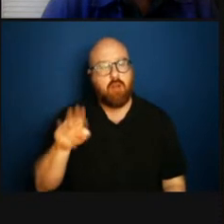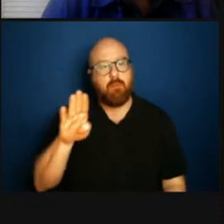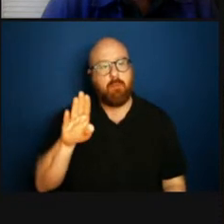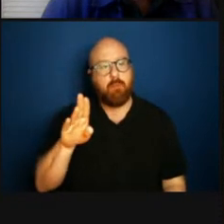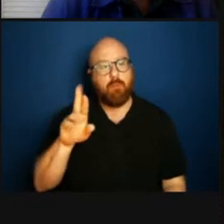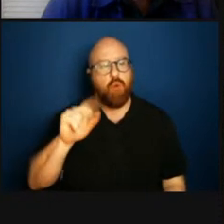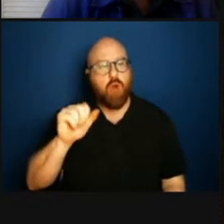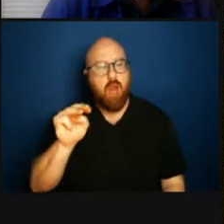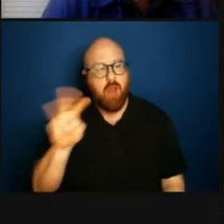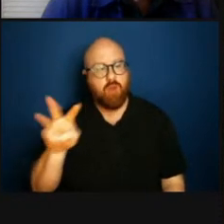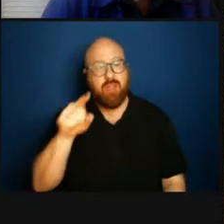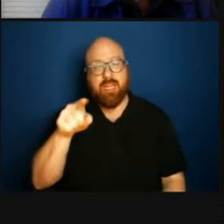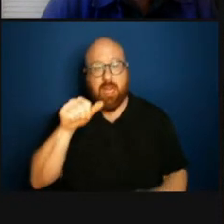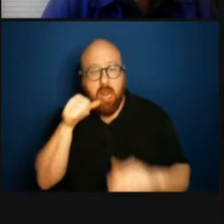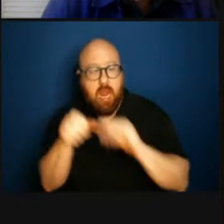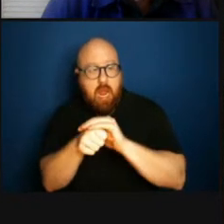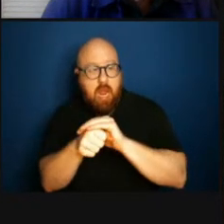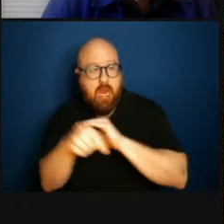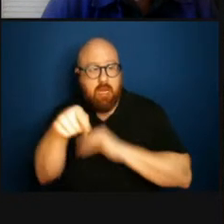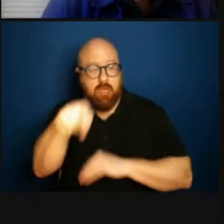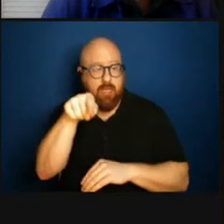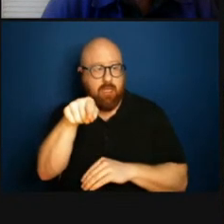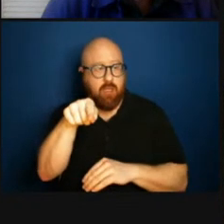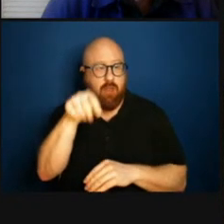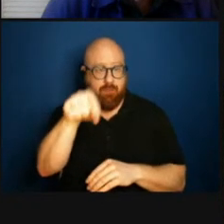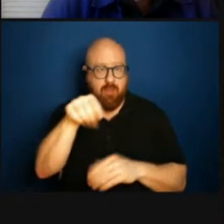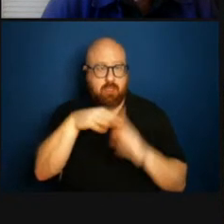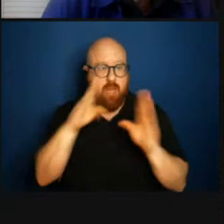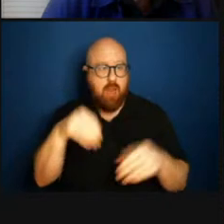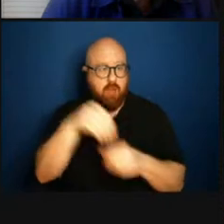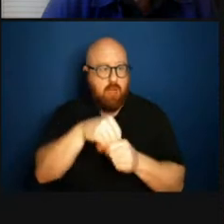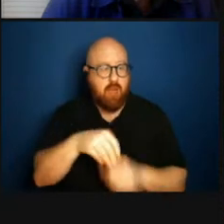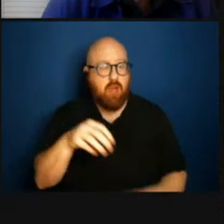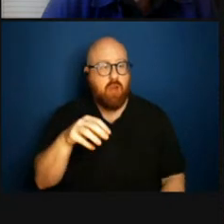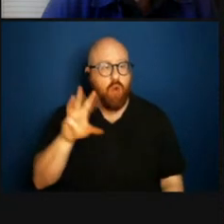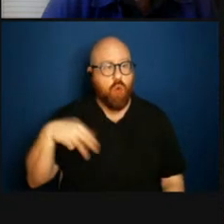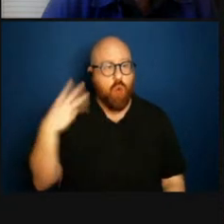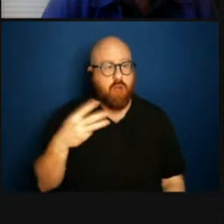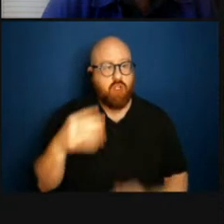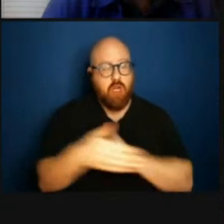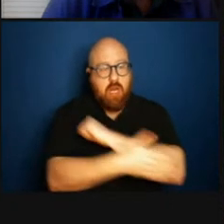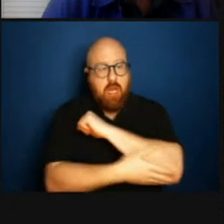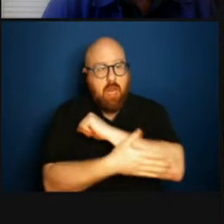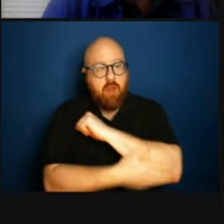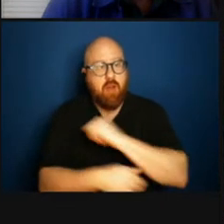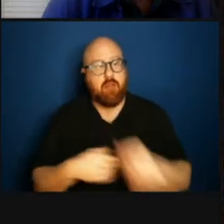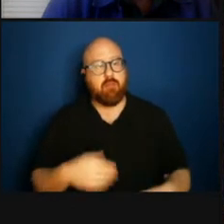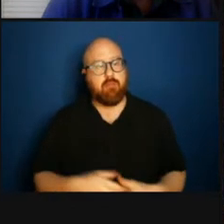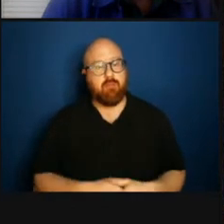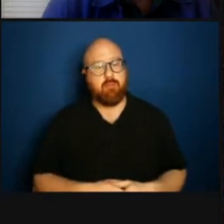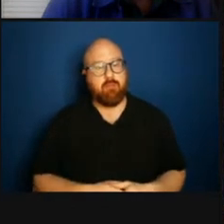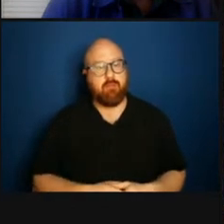his secret preparations for his raid on Harper's Ferry in 1859. Next.